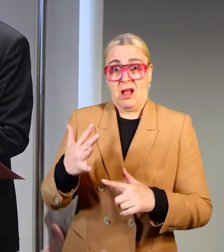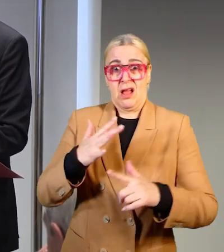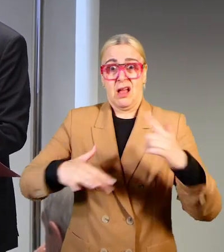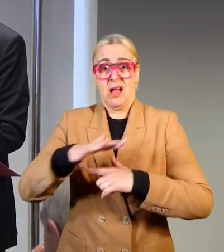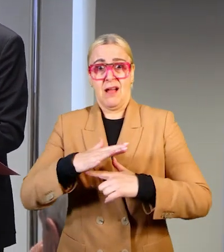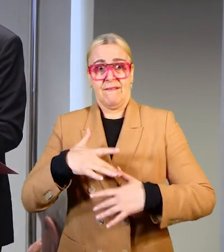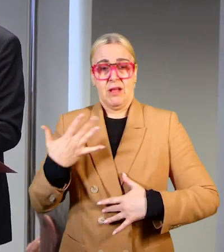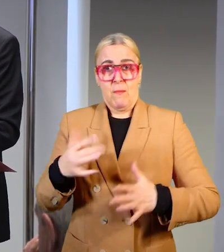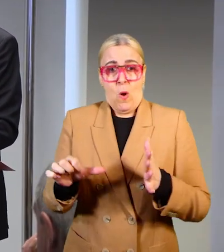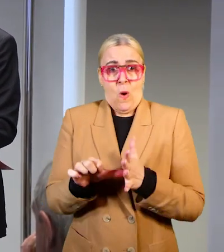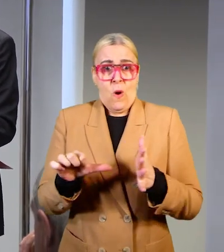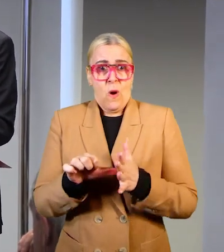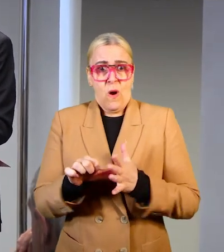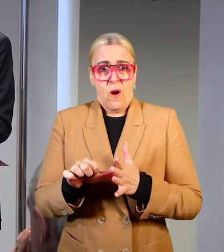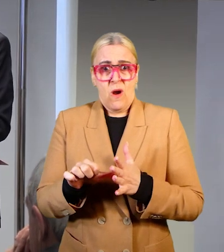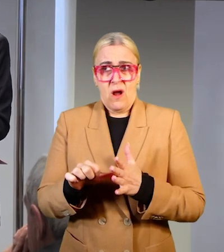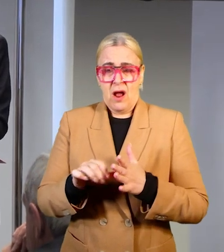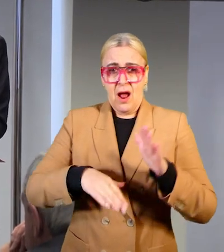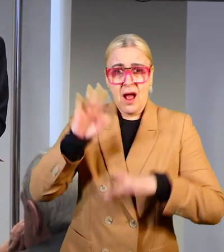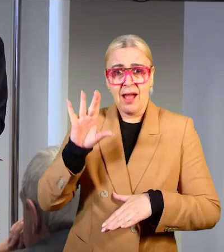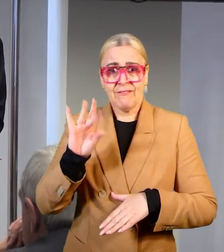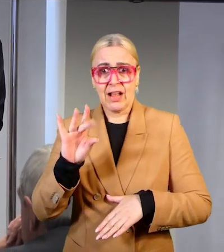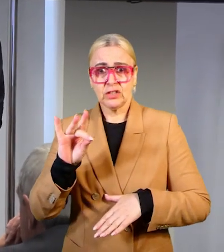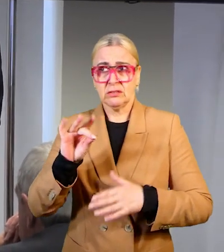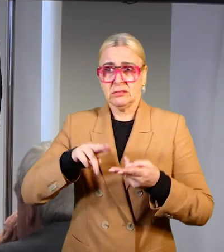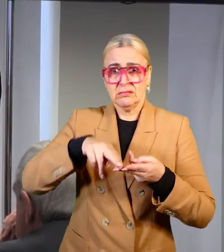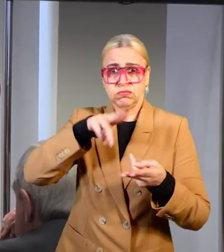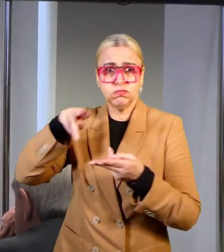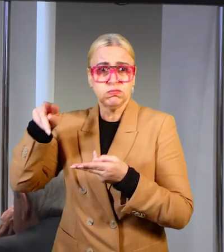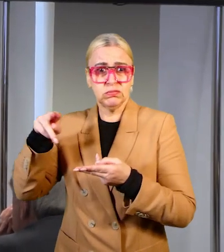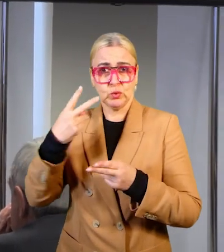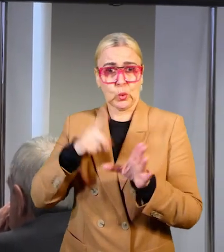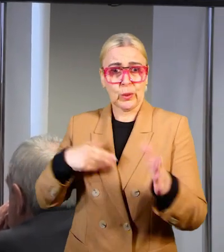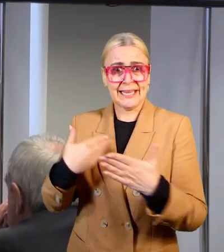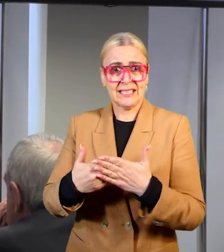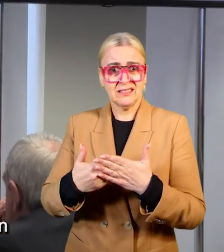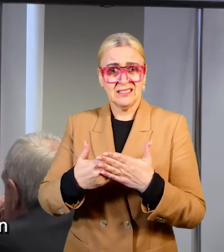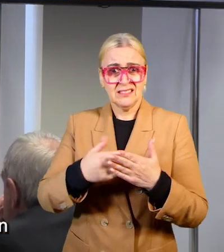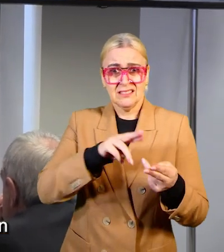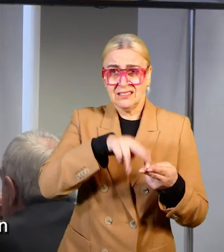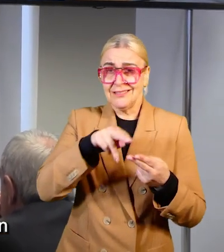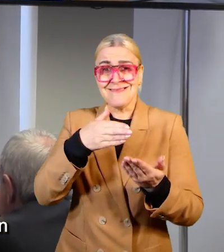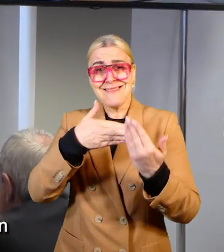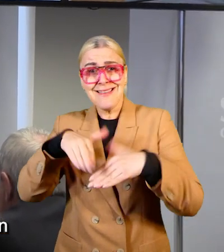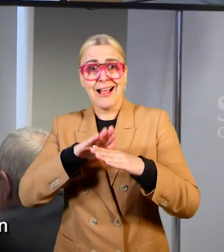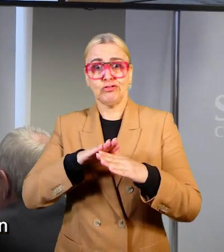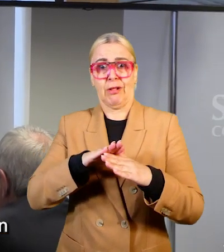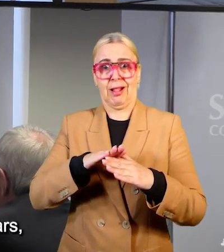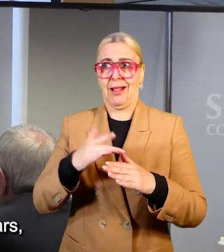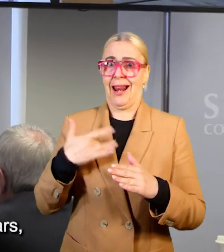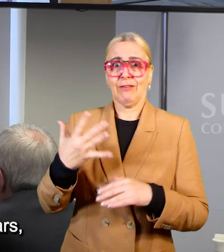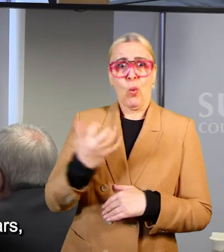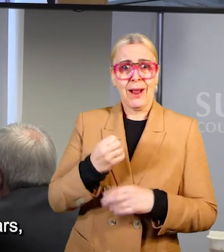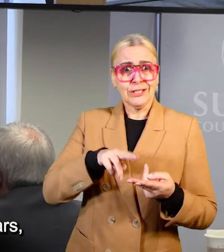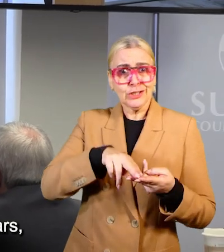challenging circumstances, but the current climate feels more challenging than ever. We have the impact of high inflation